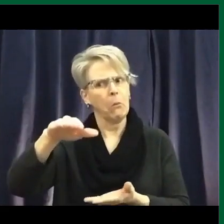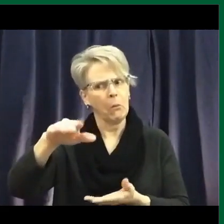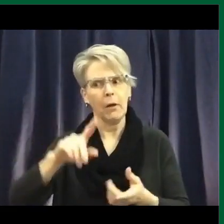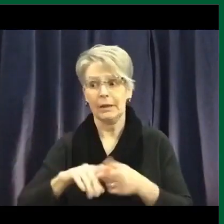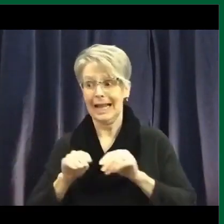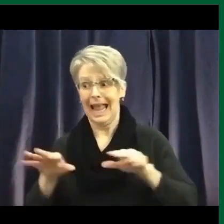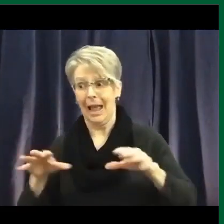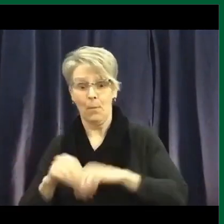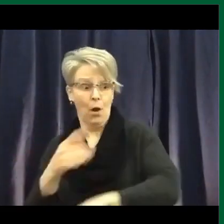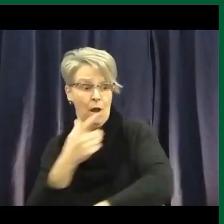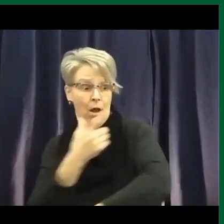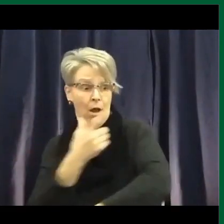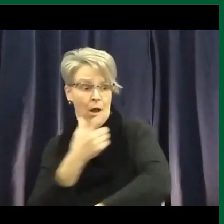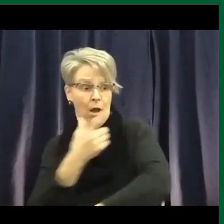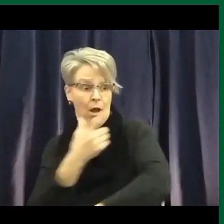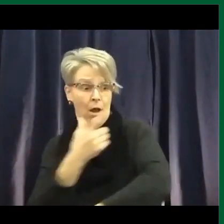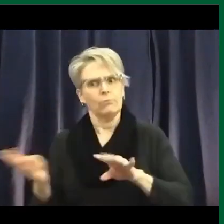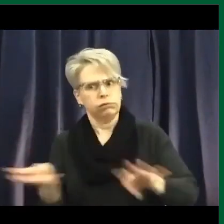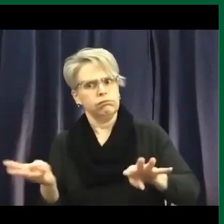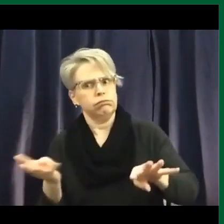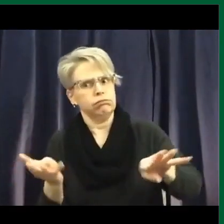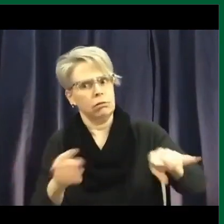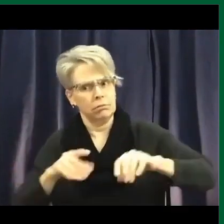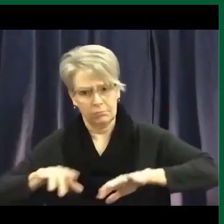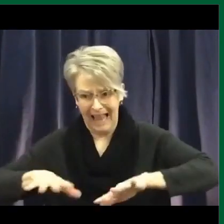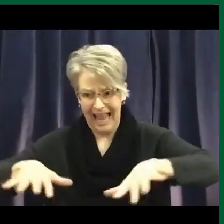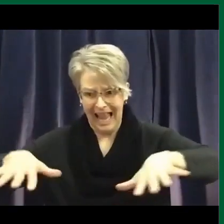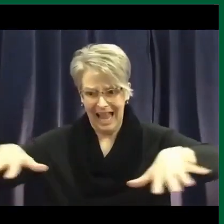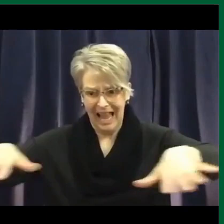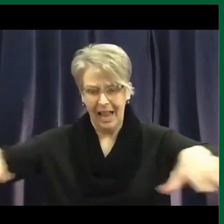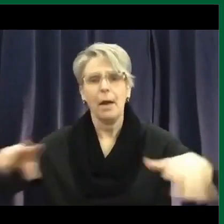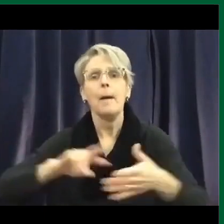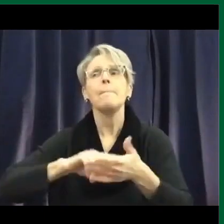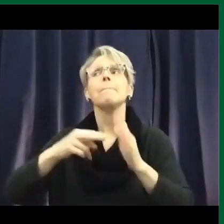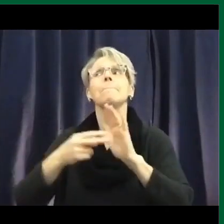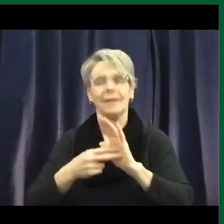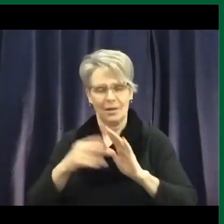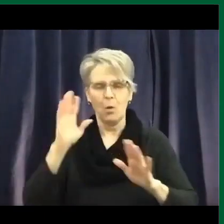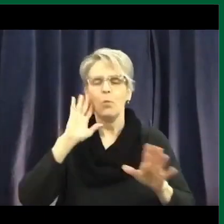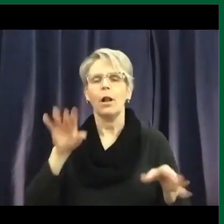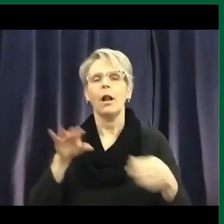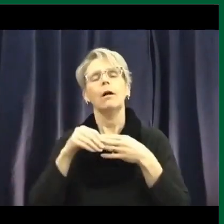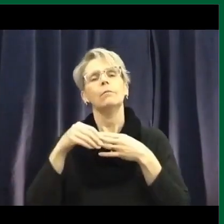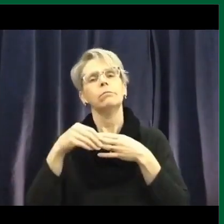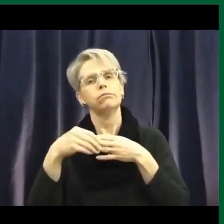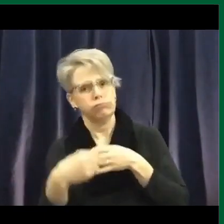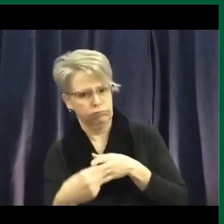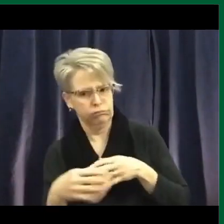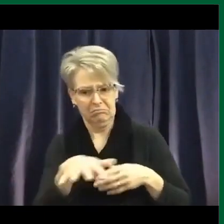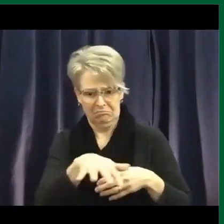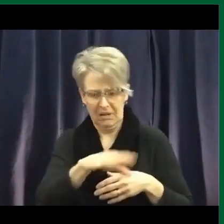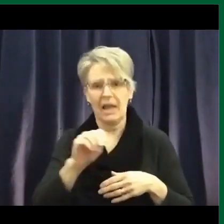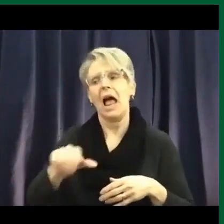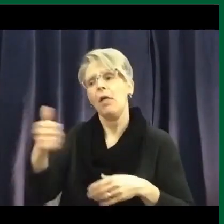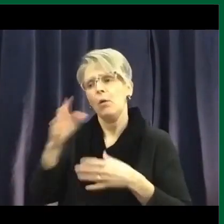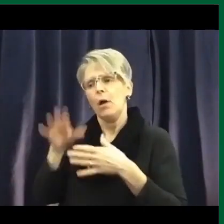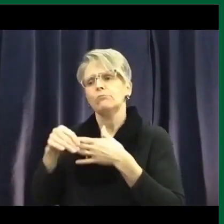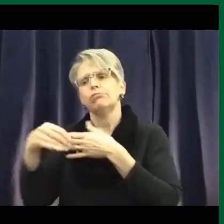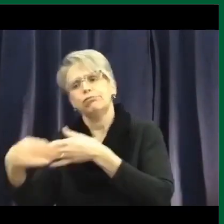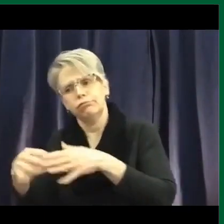and will in the weeks ahead, we will be actively looking at loosening restrictions in these areas as well as some others in the next number